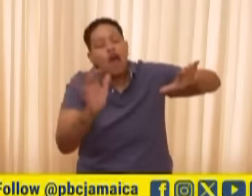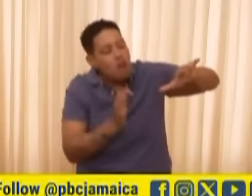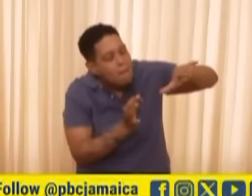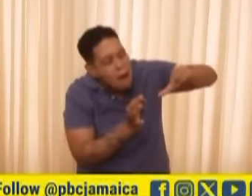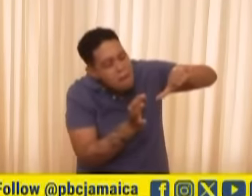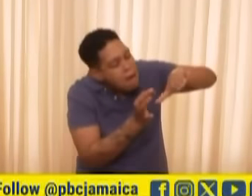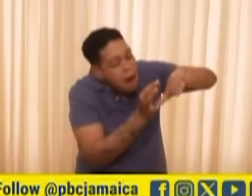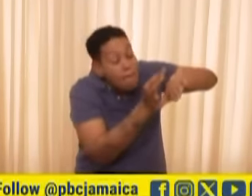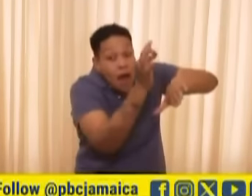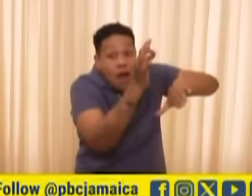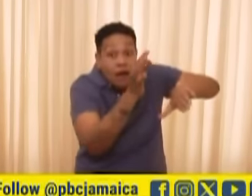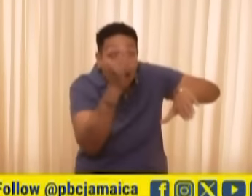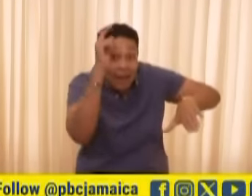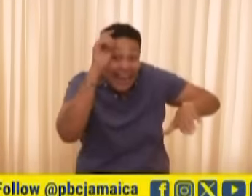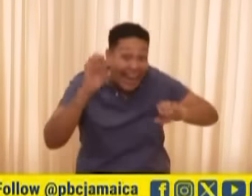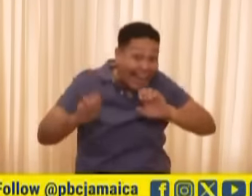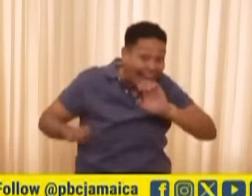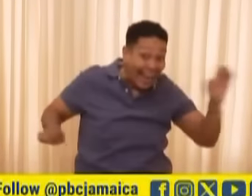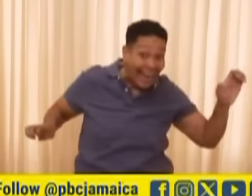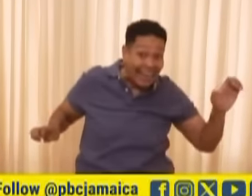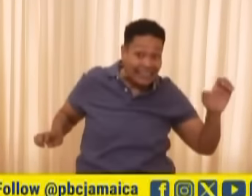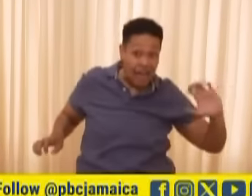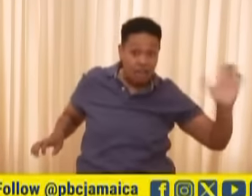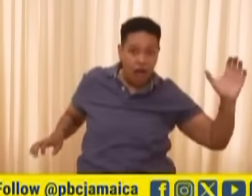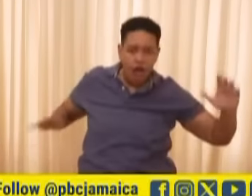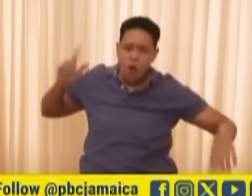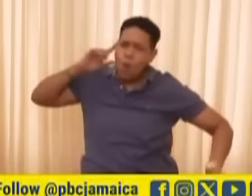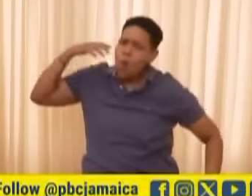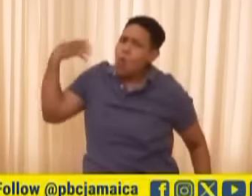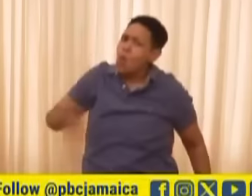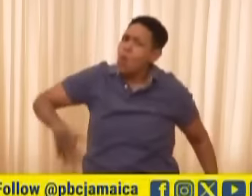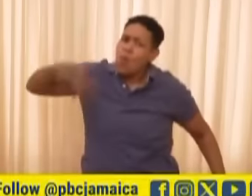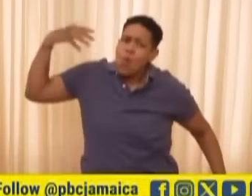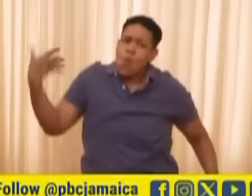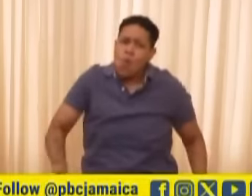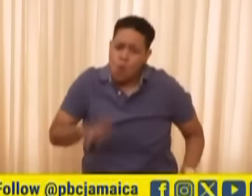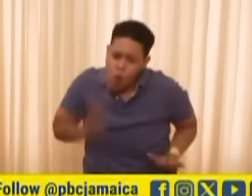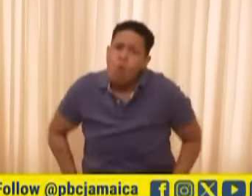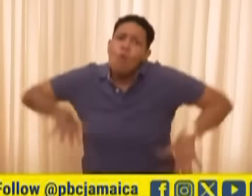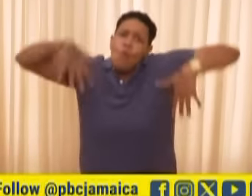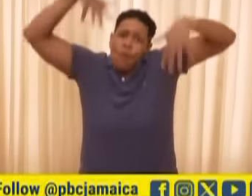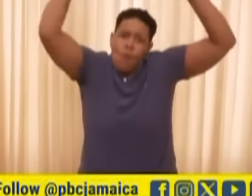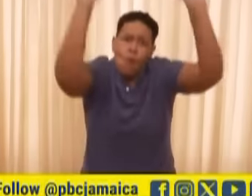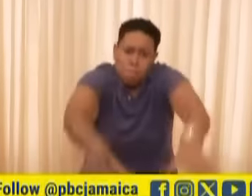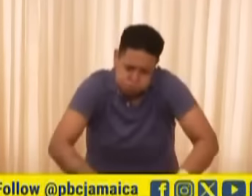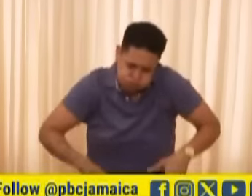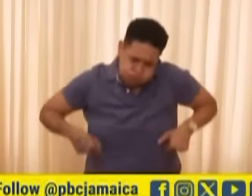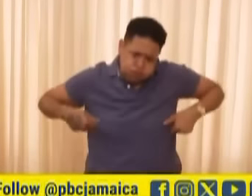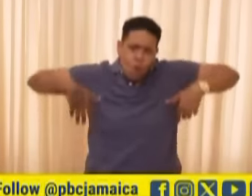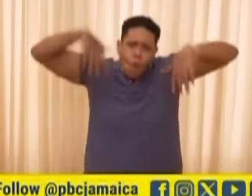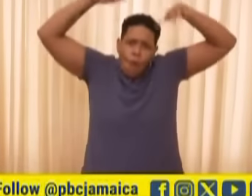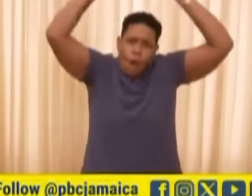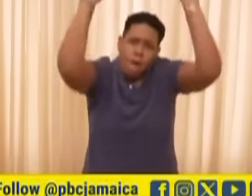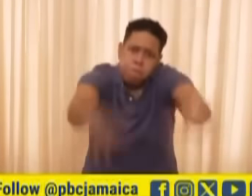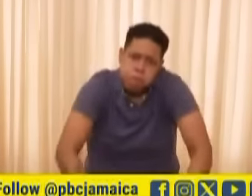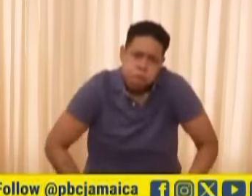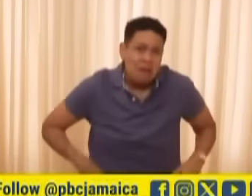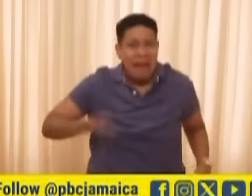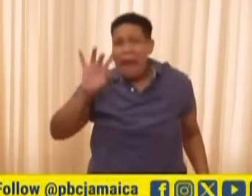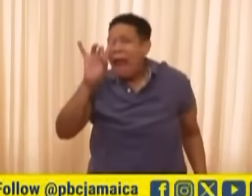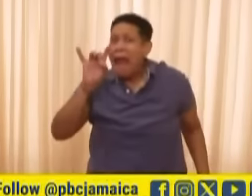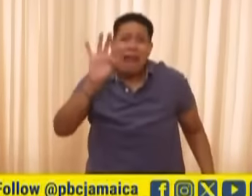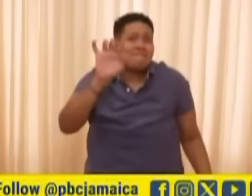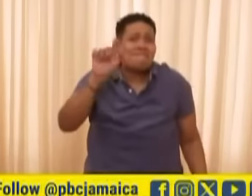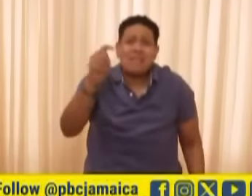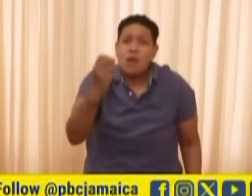coast, the eastern part of Clarendon will experience significant storm surge, and this could be up to like 8 feet